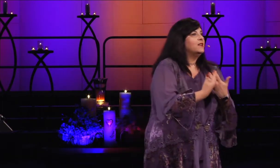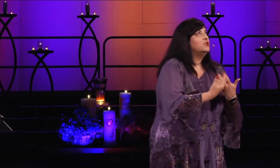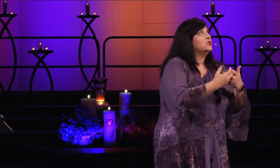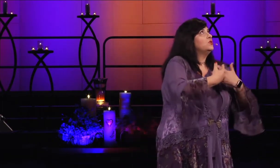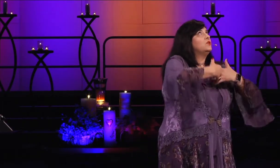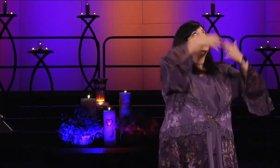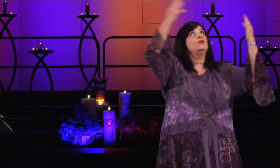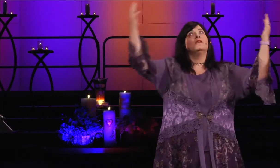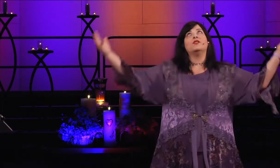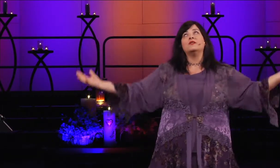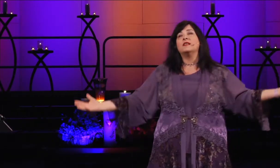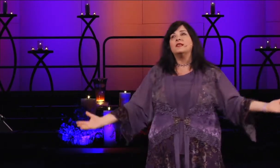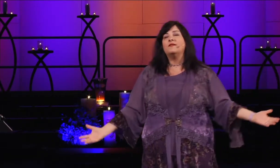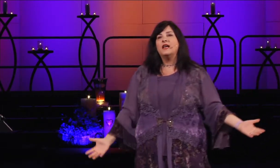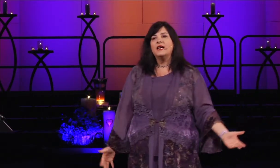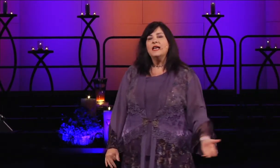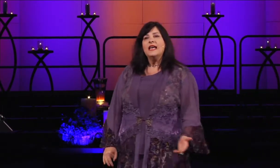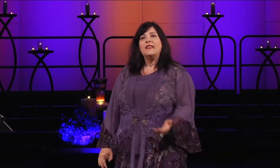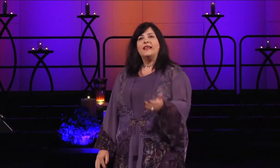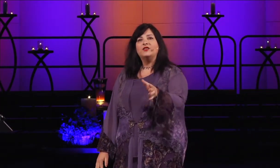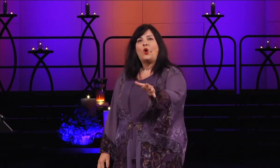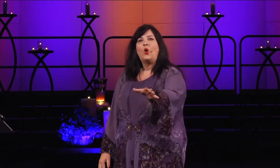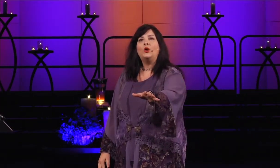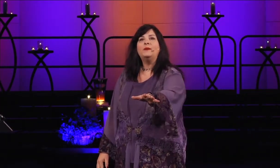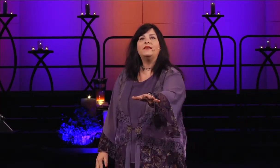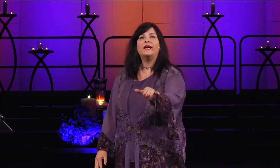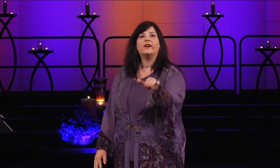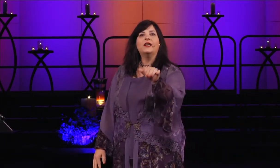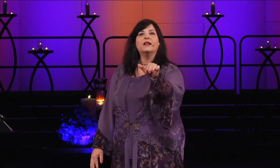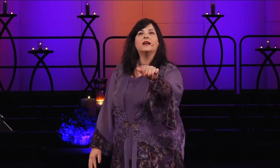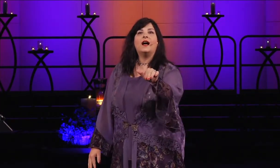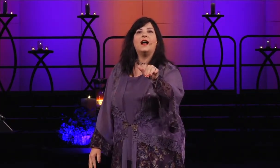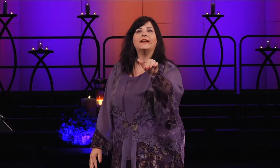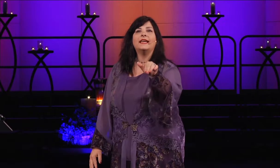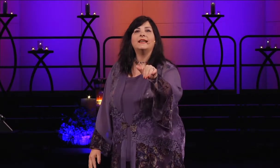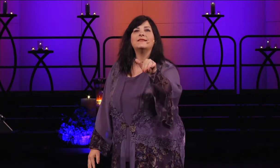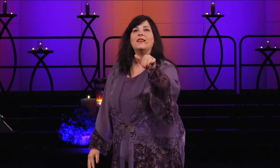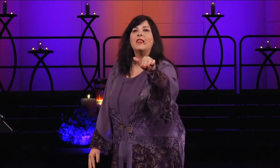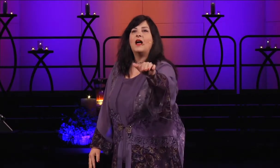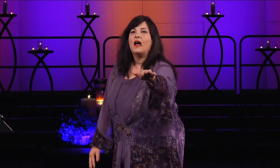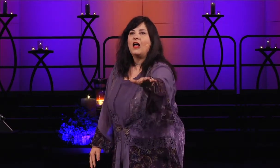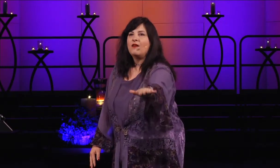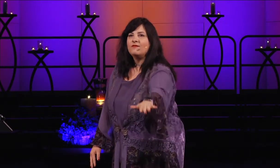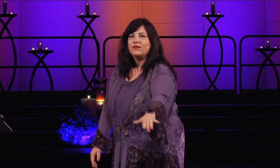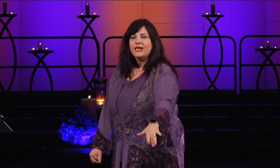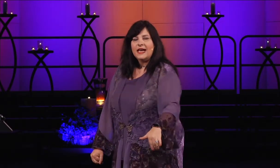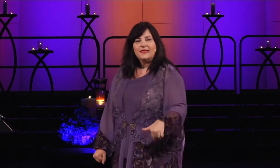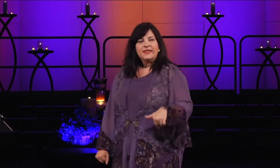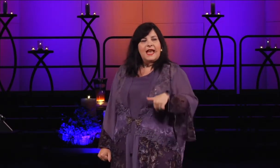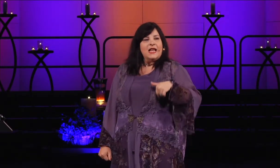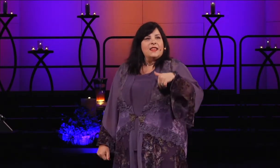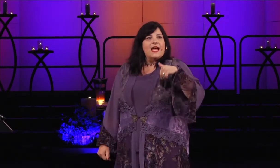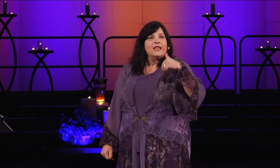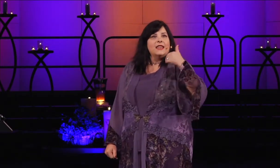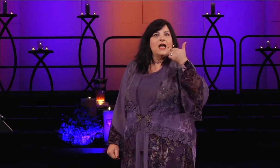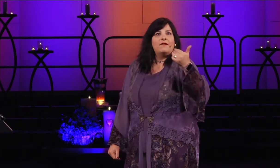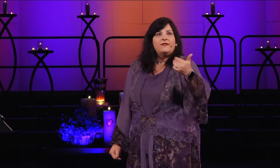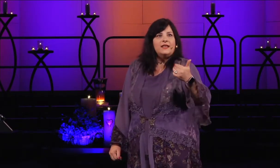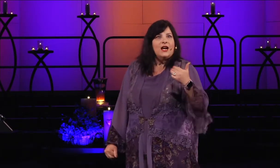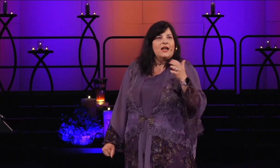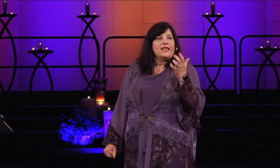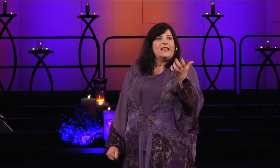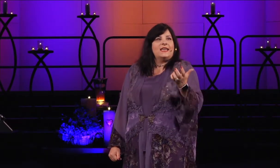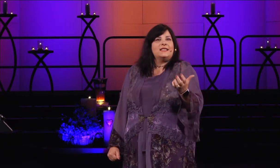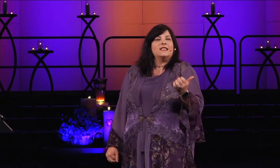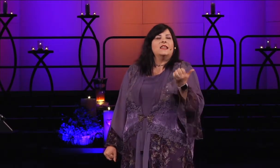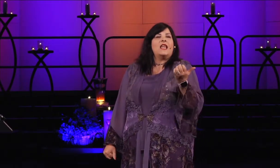pay attention to the universe and the divine. And they told me there, God is love. And that love